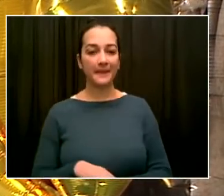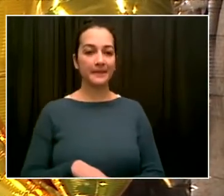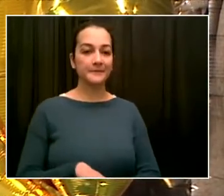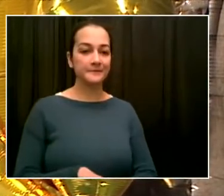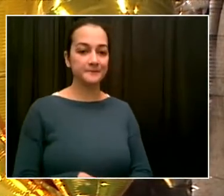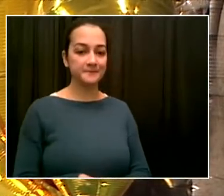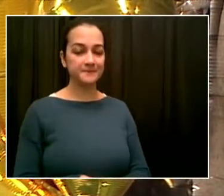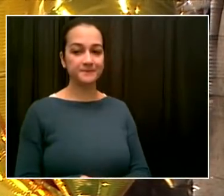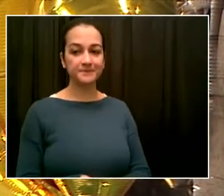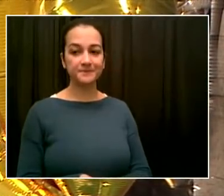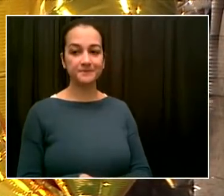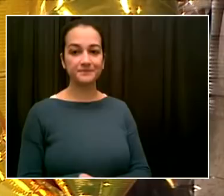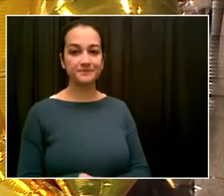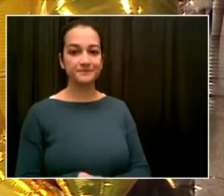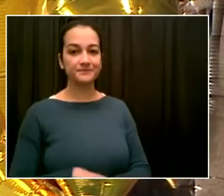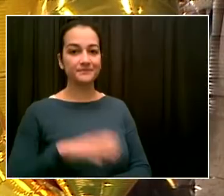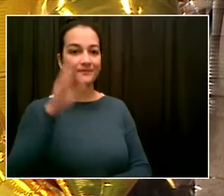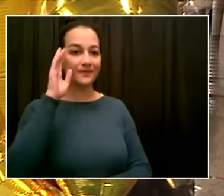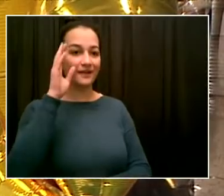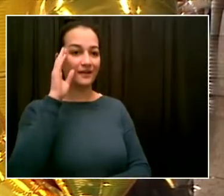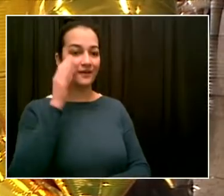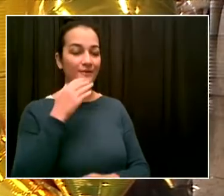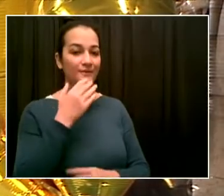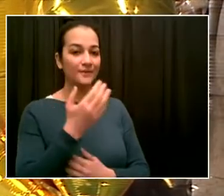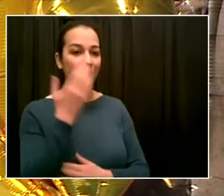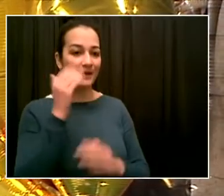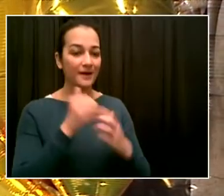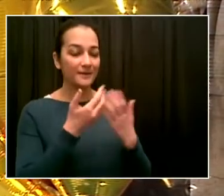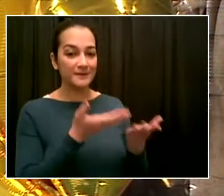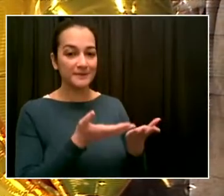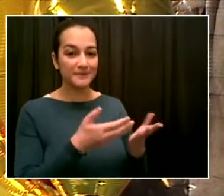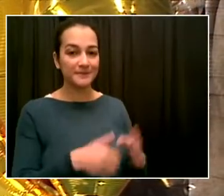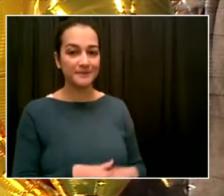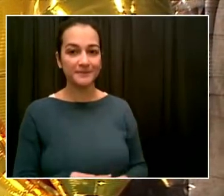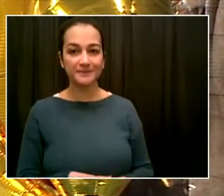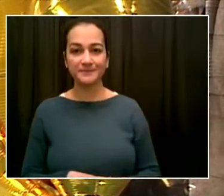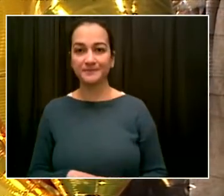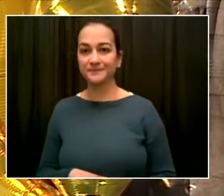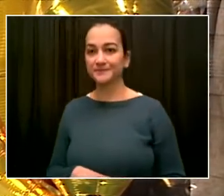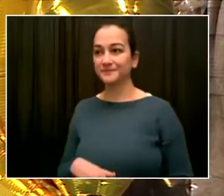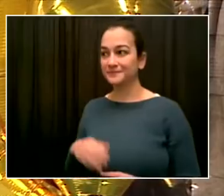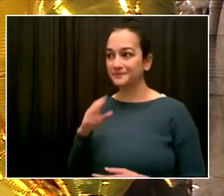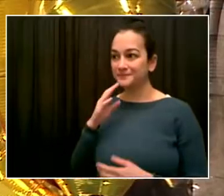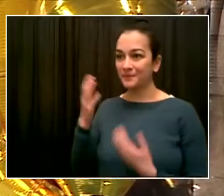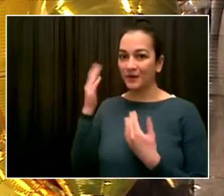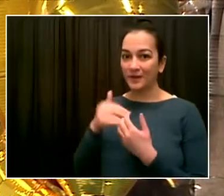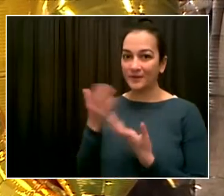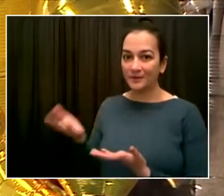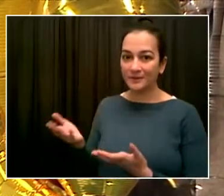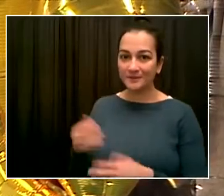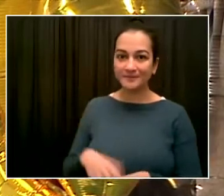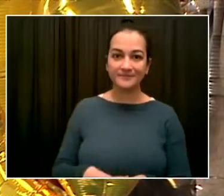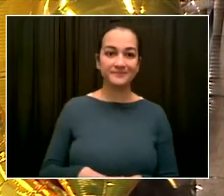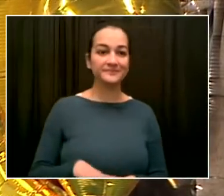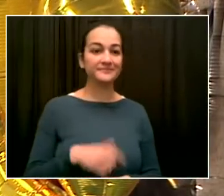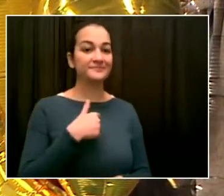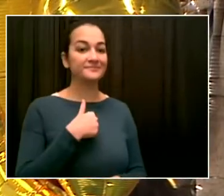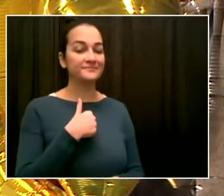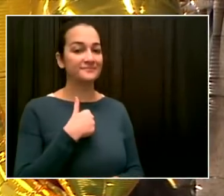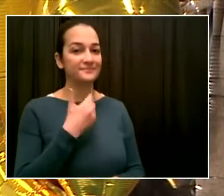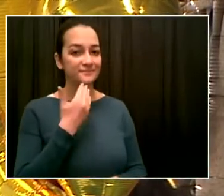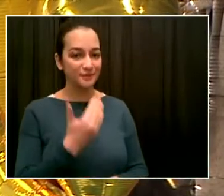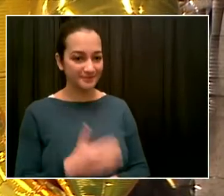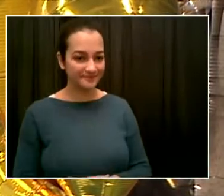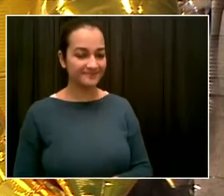Ari, you there? Good morning, Mr. Mayor. How are you? Hey, man, how you doing? I'm doing okay. My first question